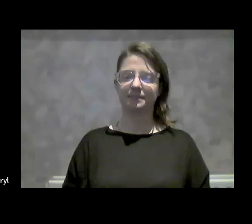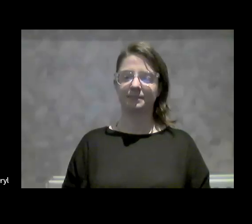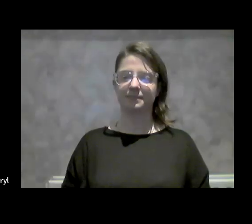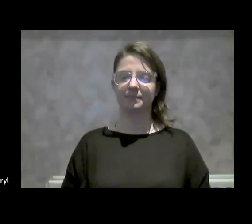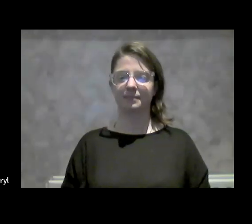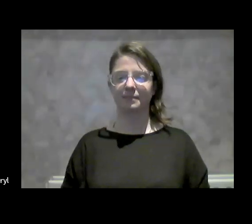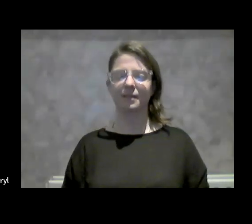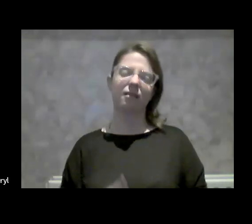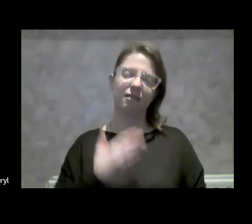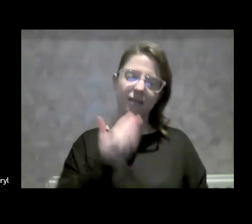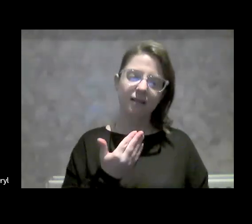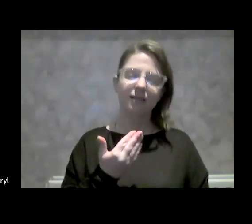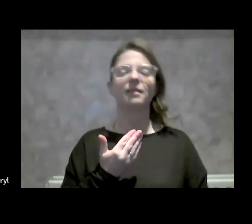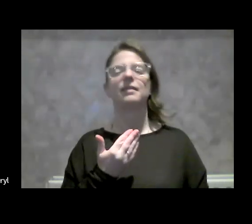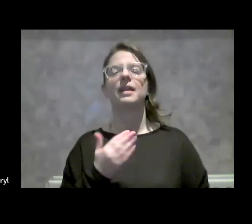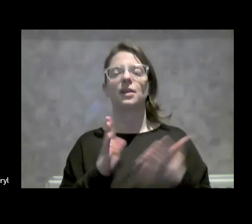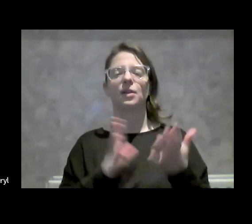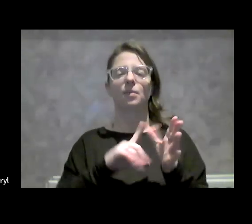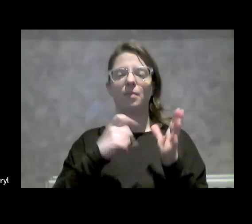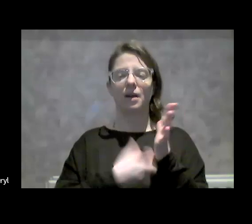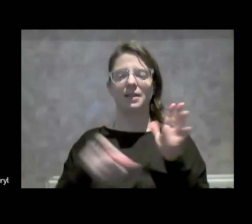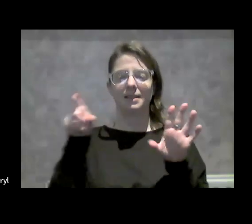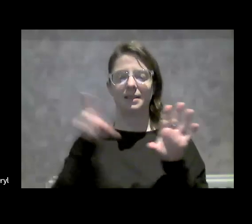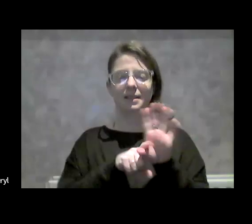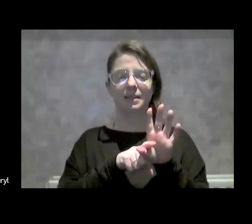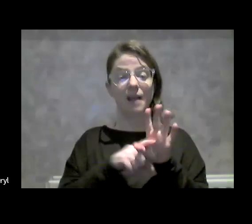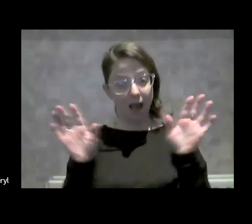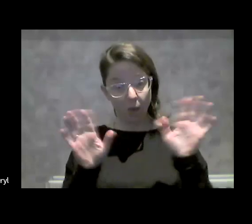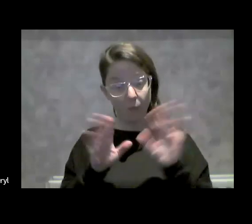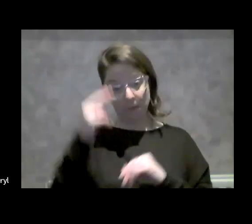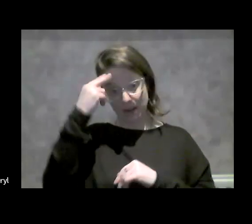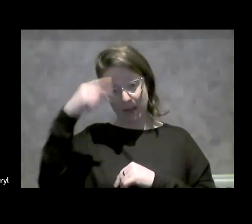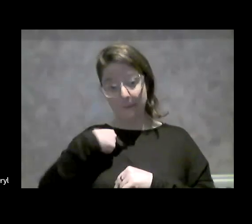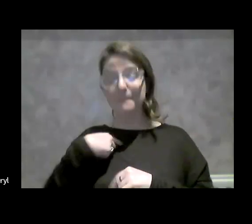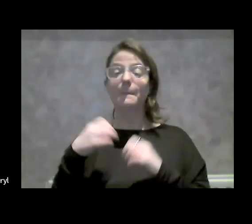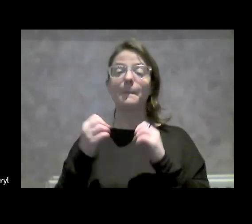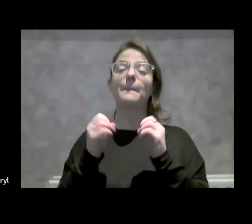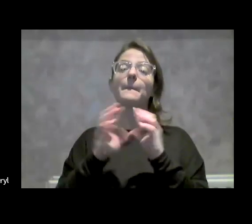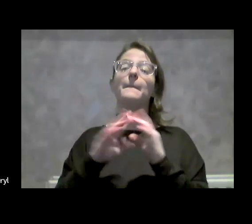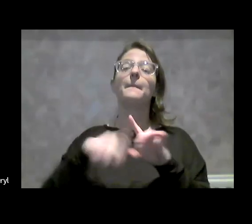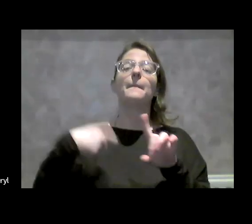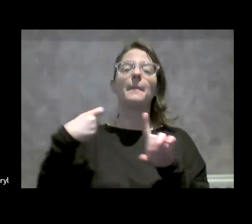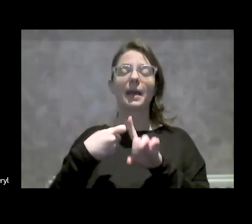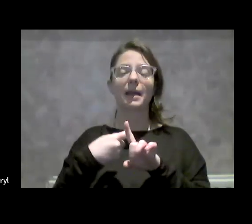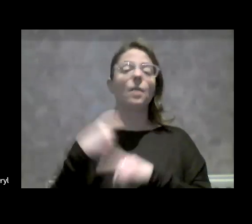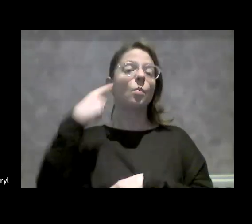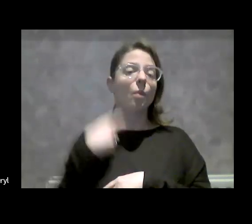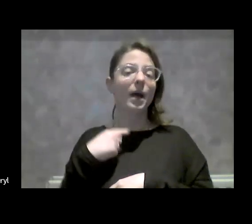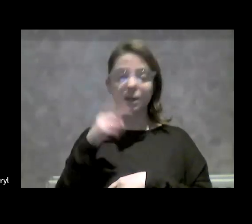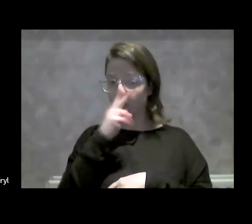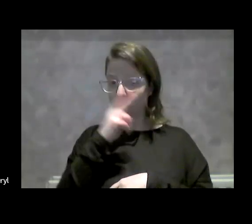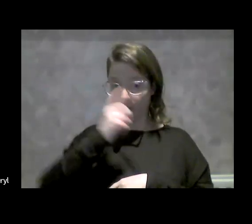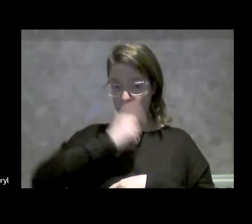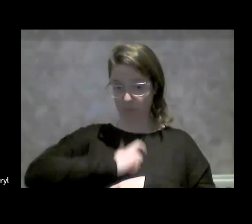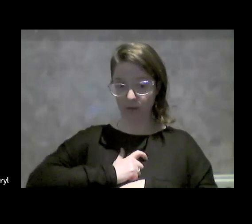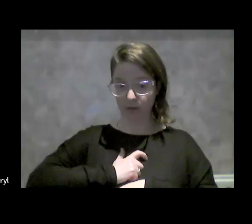Marsh. That's a really, really lovely introduction. Hi, my name is Beck. I am a white non-binary person with